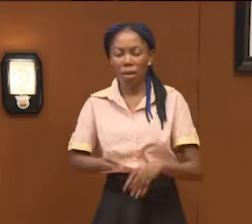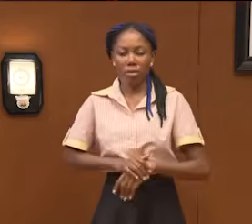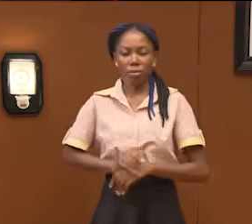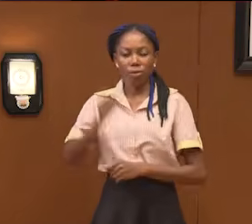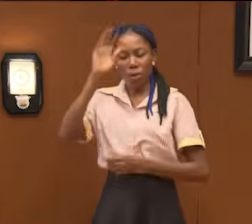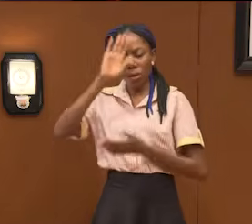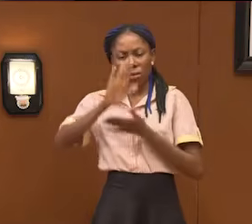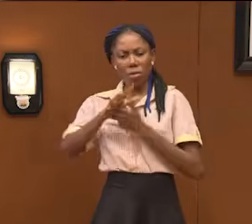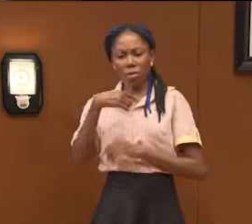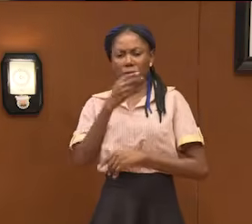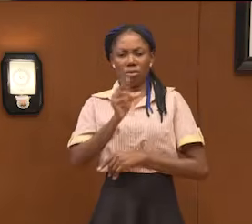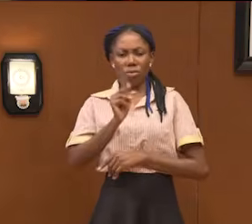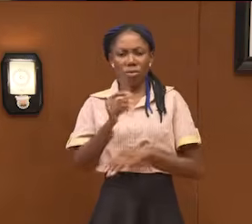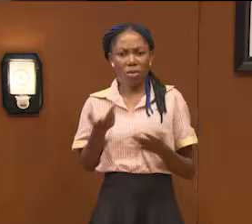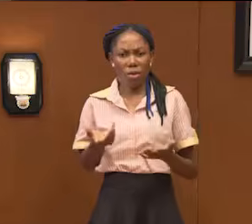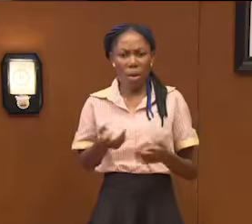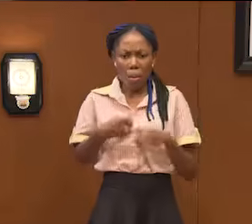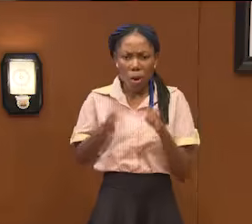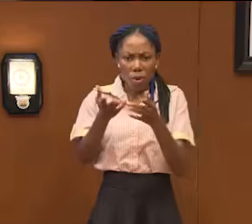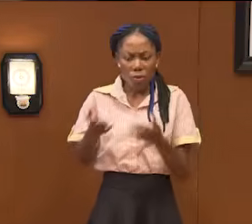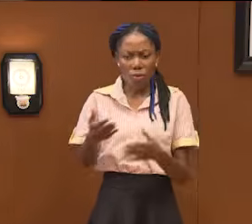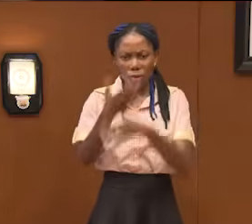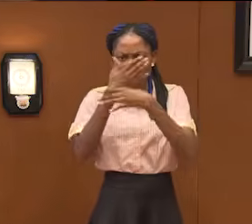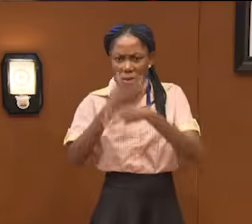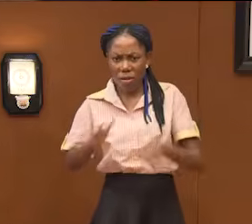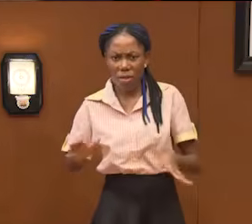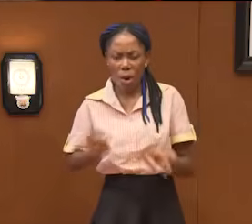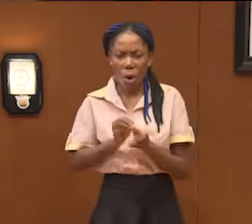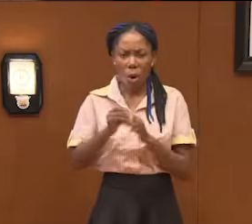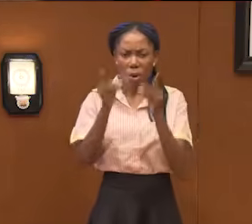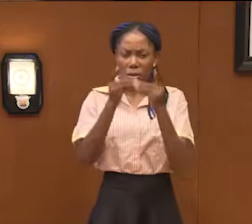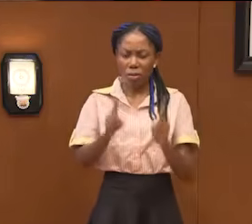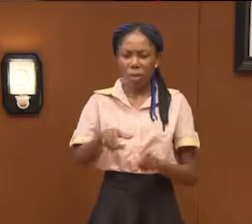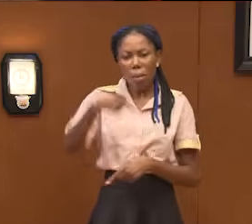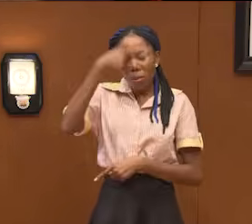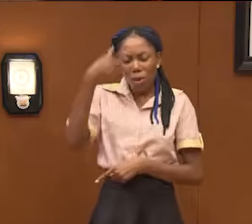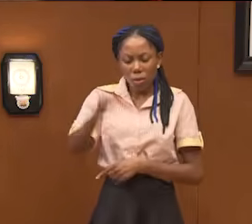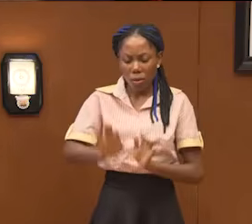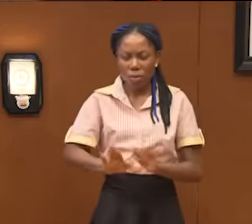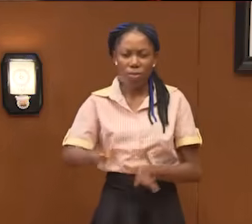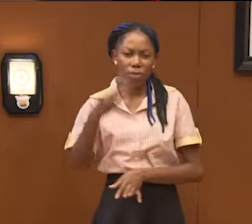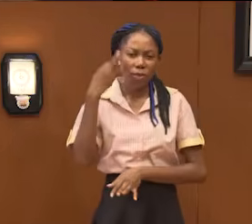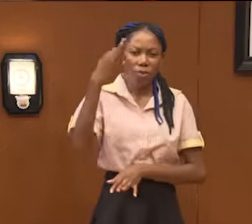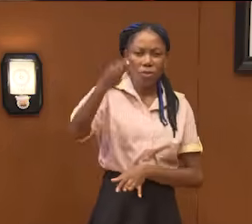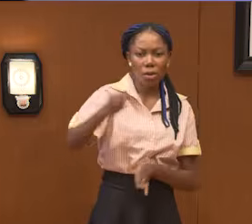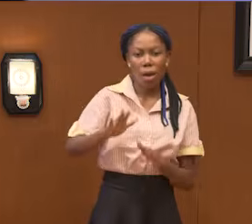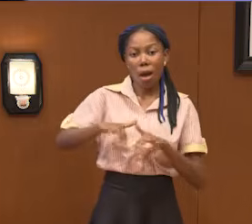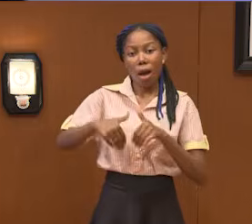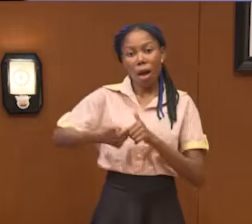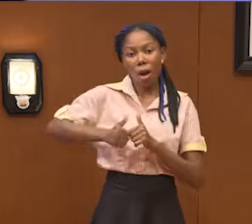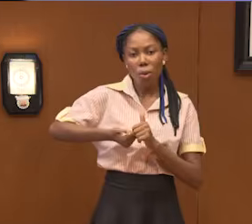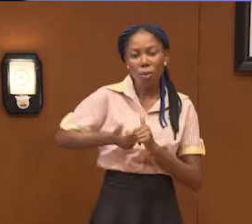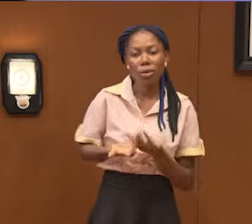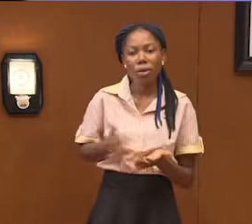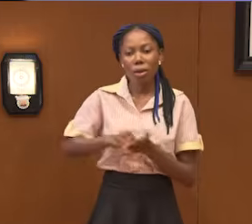that. If you want to separate, let's just look at the future of our children. I called her several occasions, but said no. So that's the reason why we are